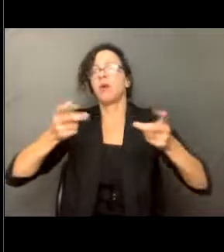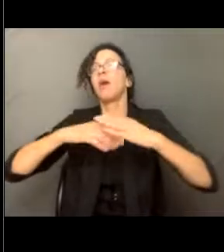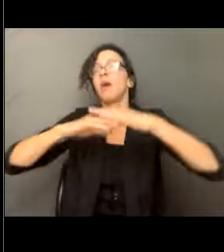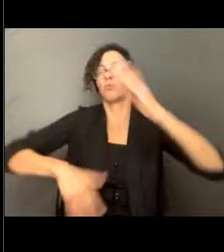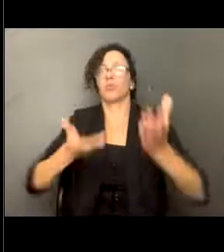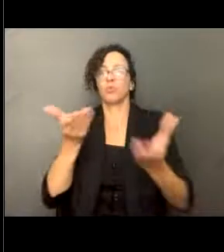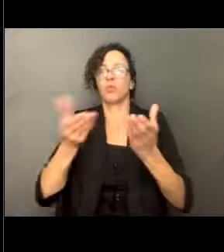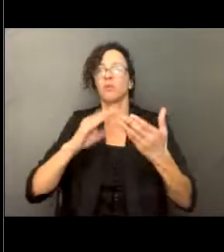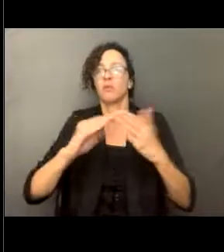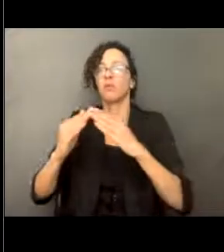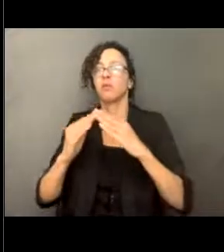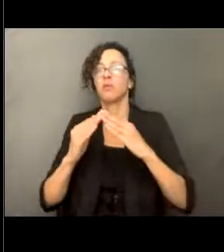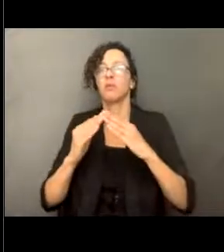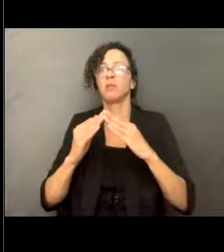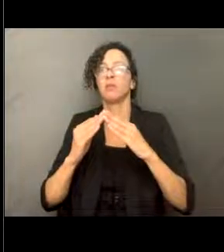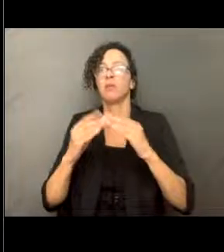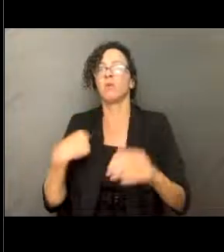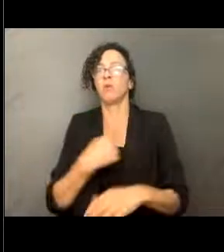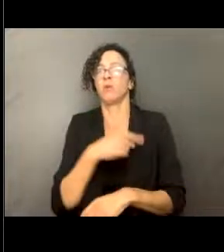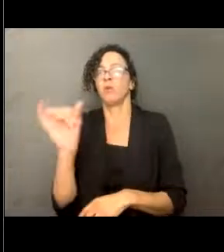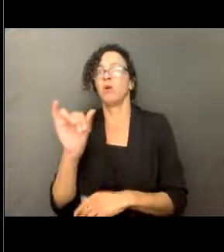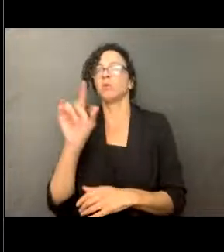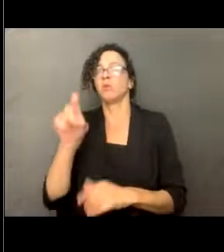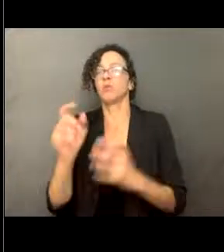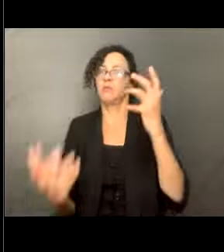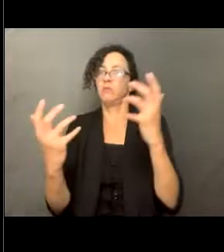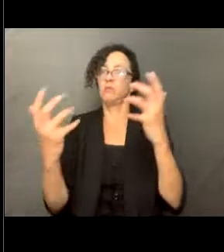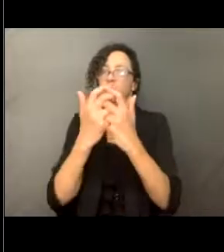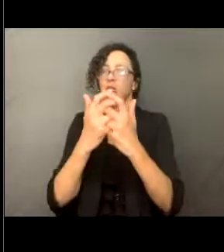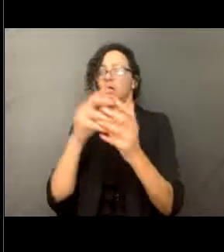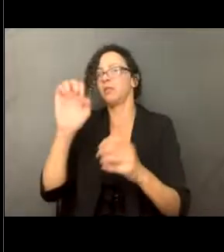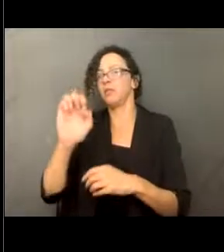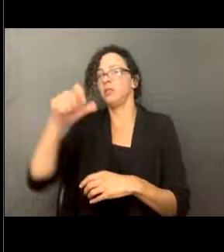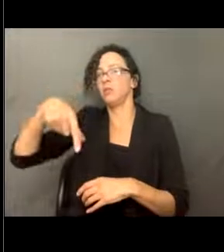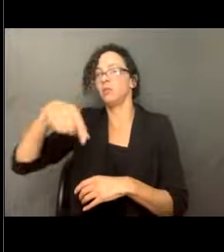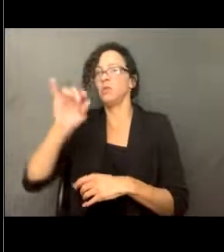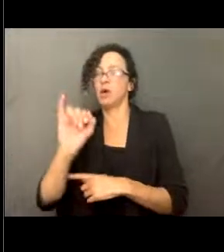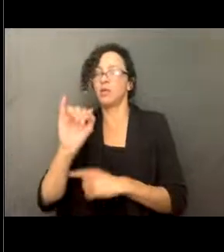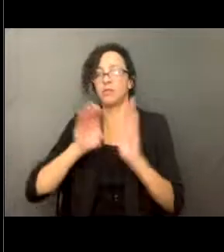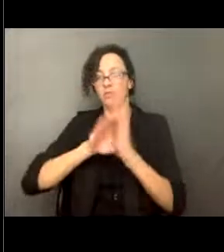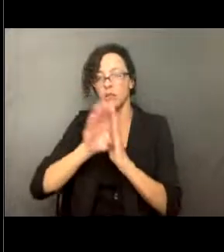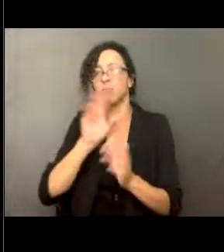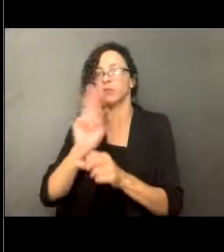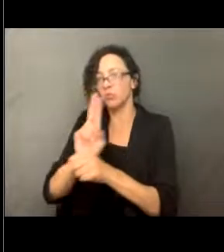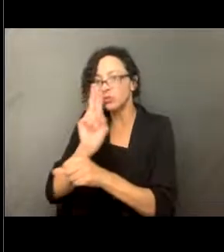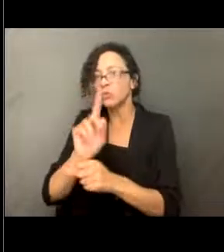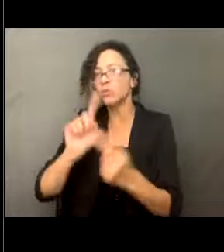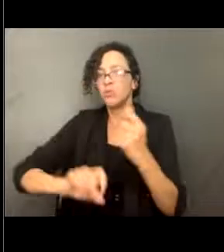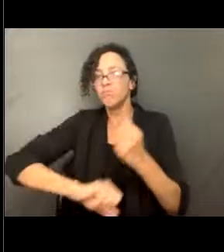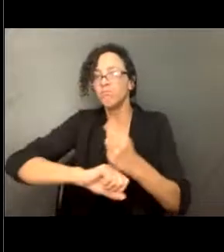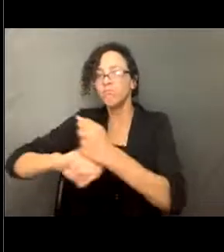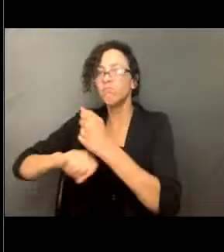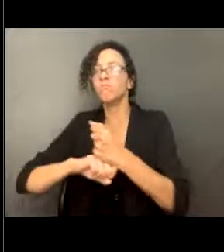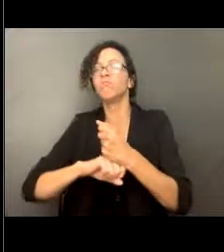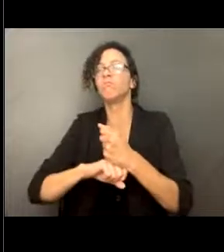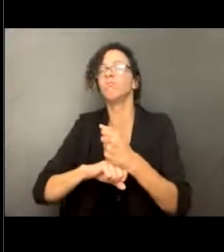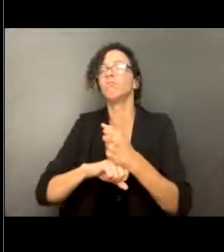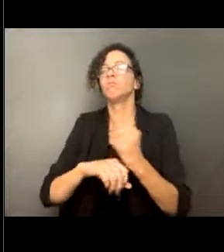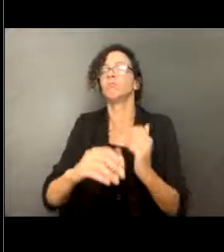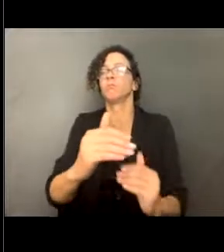are also aiming to align the EQI's development and use to be able to support the statutory requirements in that